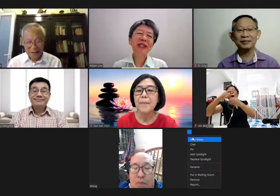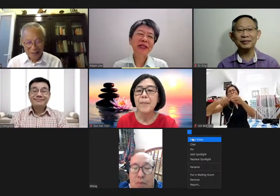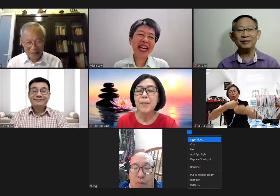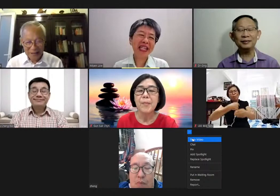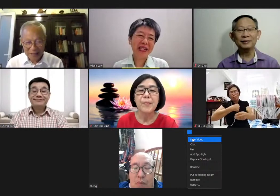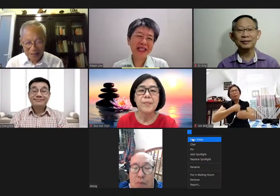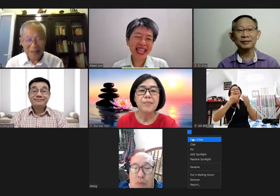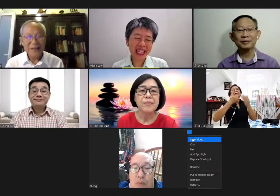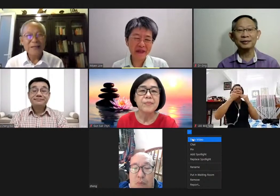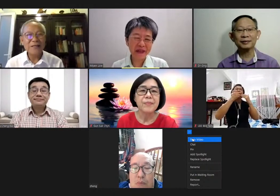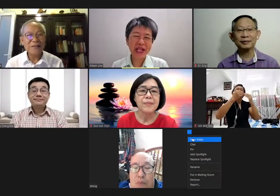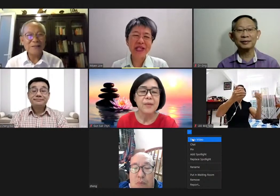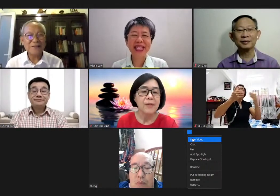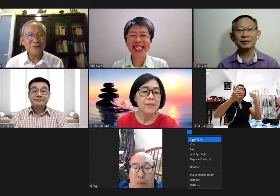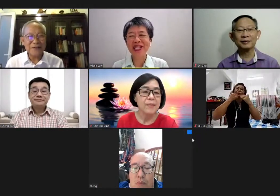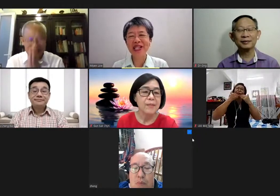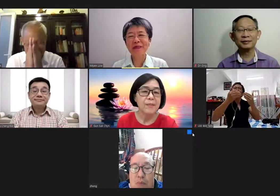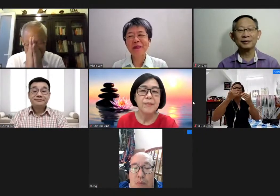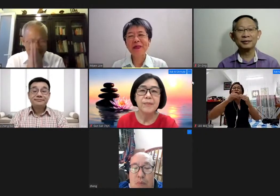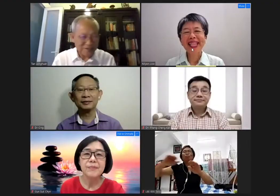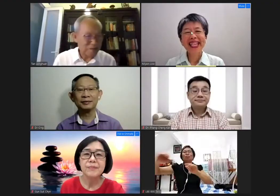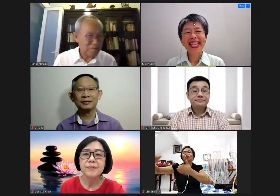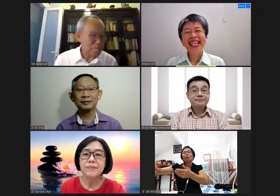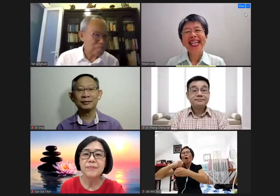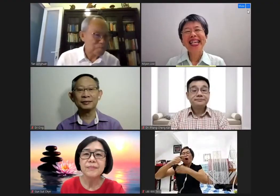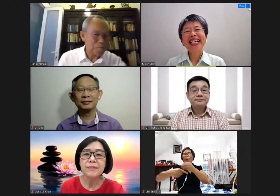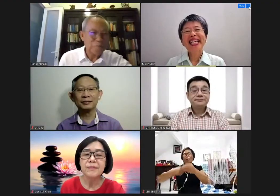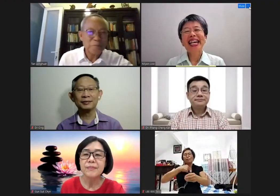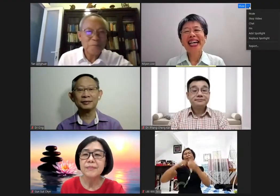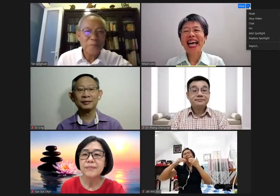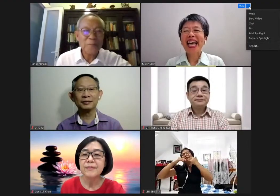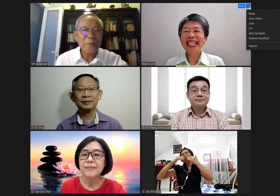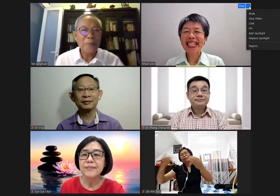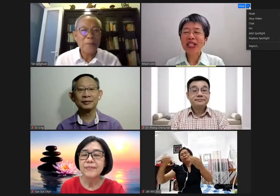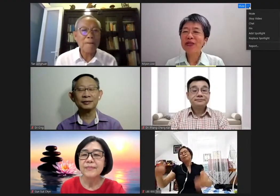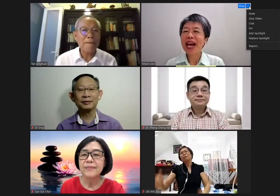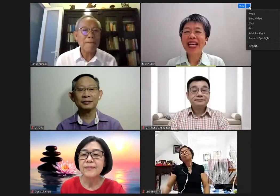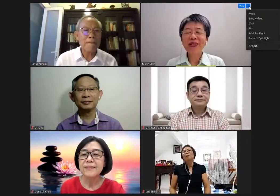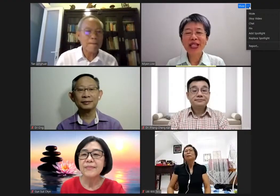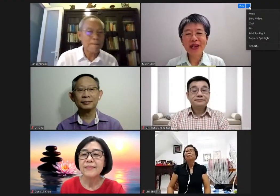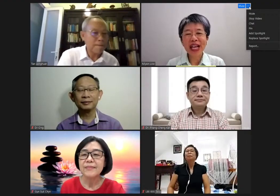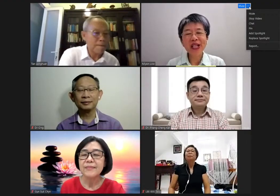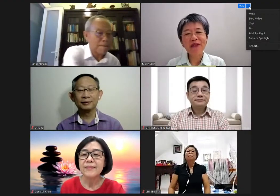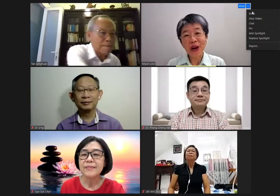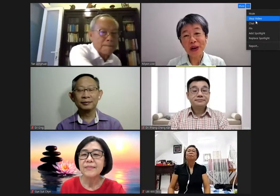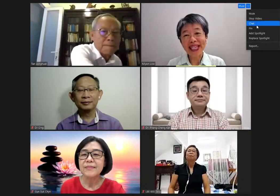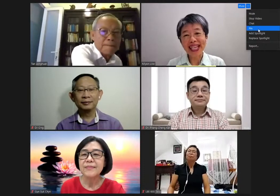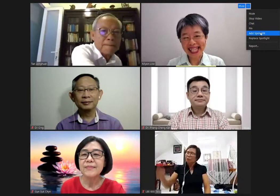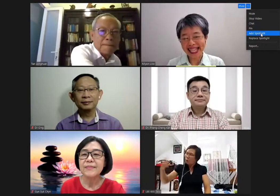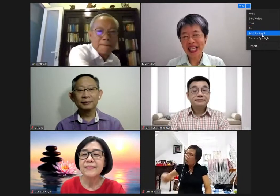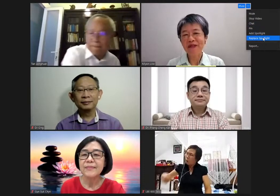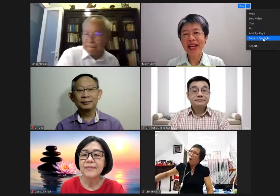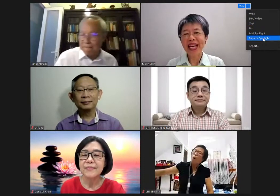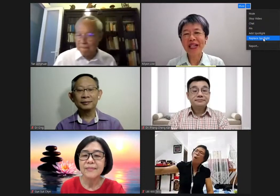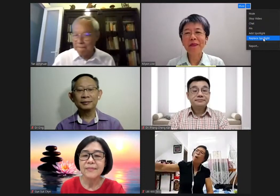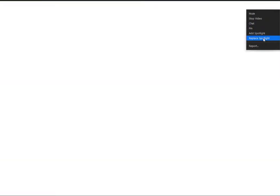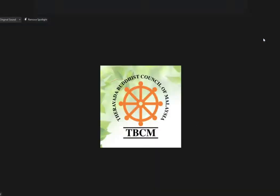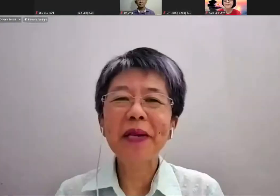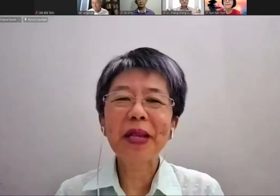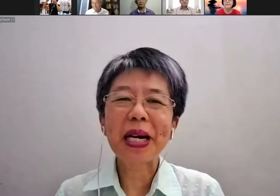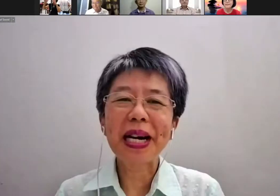Thank you for your introduction. Thank you. Yeah. Yeah, and to the rest of our audience this